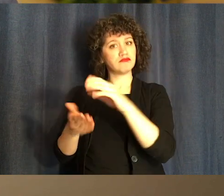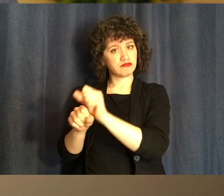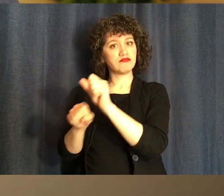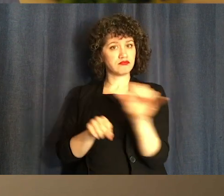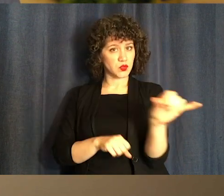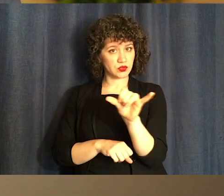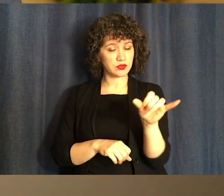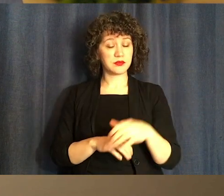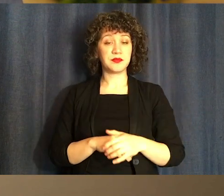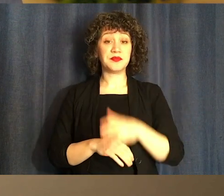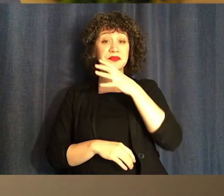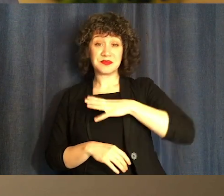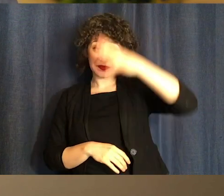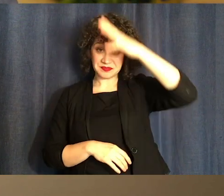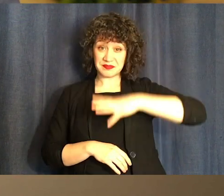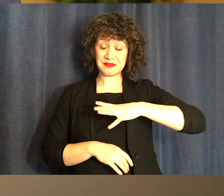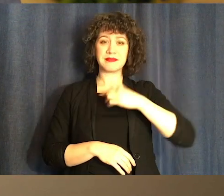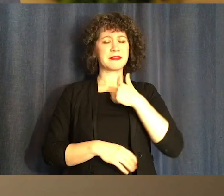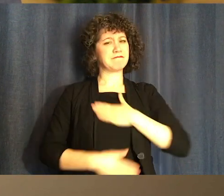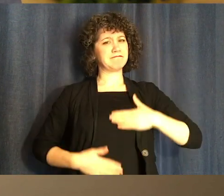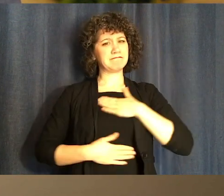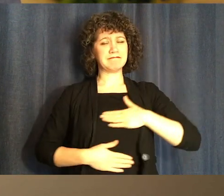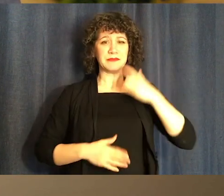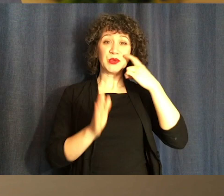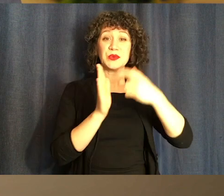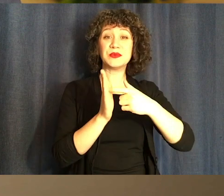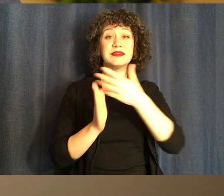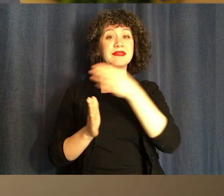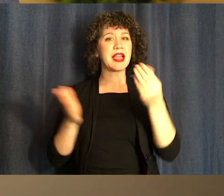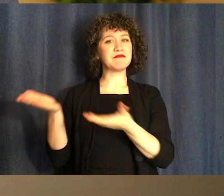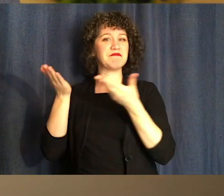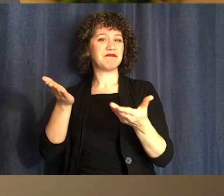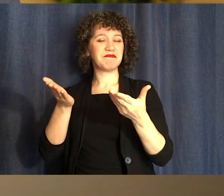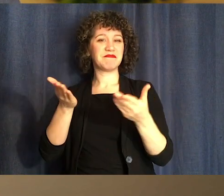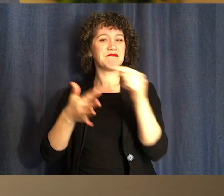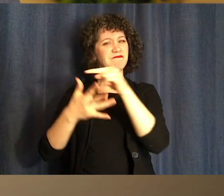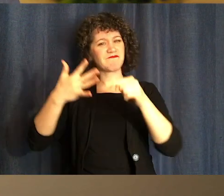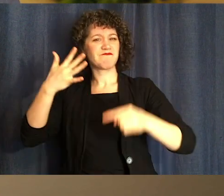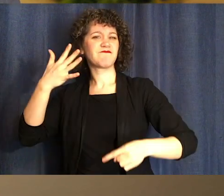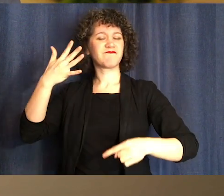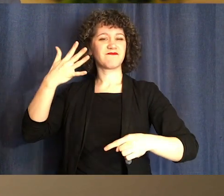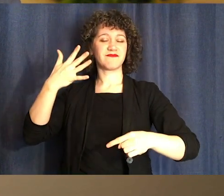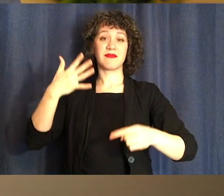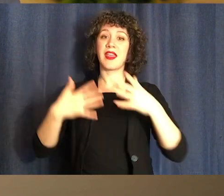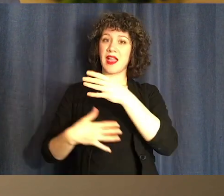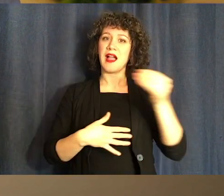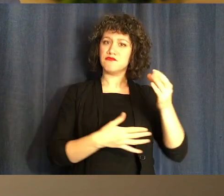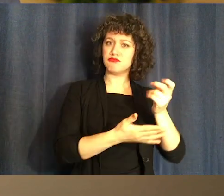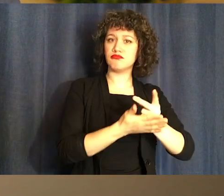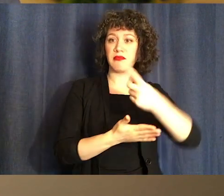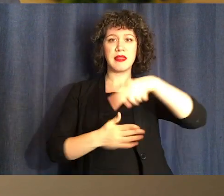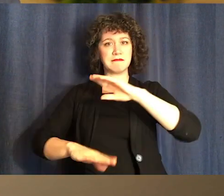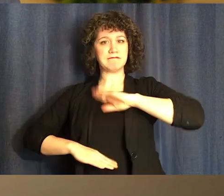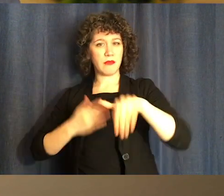well. Ladies and gentlemen, it is my pleasure to recognize and present to you these candidates and to certify that they have met